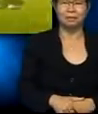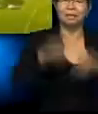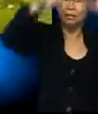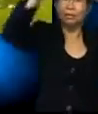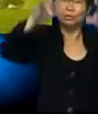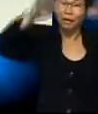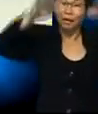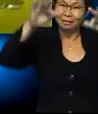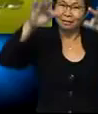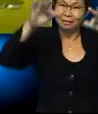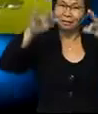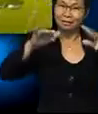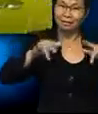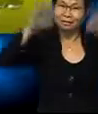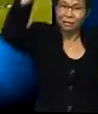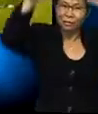The rain,